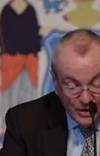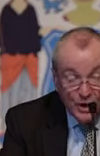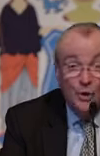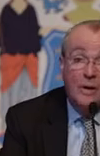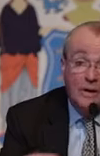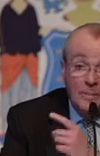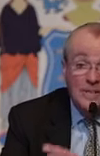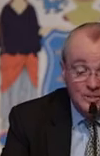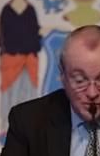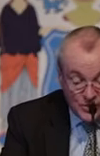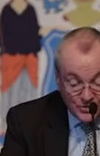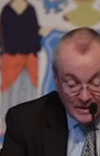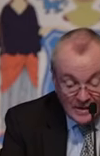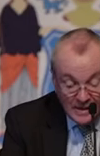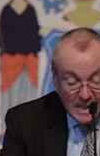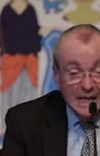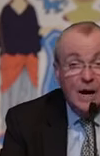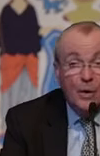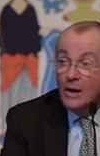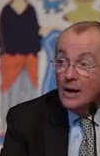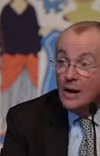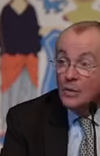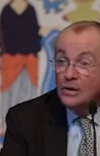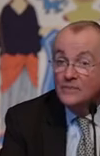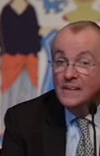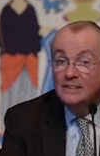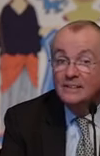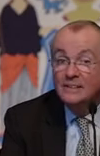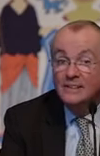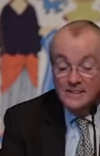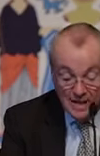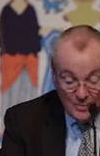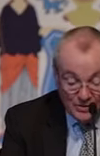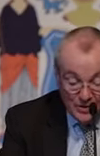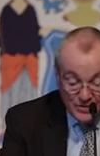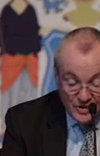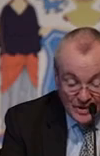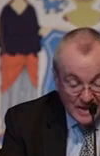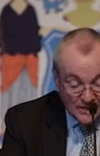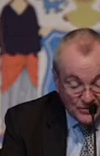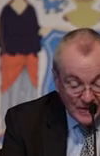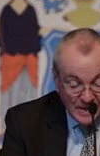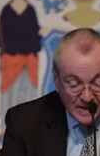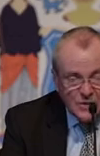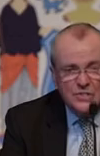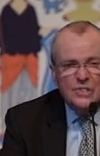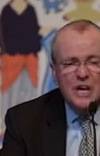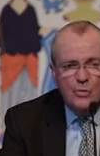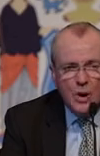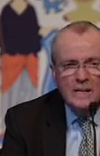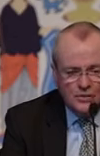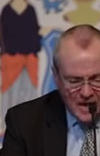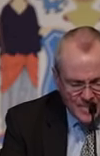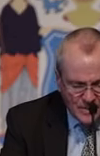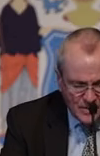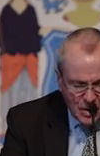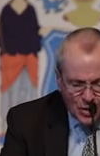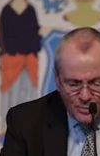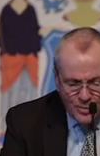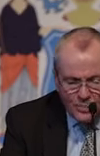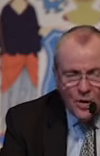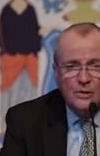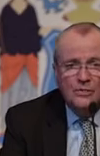workers who are coming to New Jersey in our hour of need to help us on the front lines. This is a great example